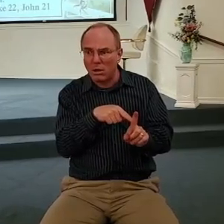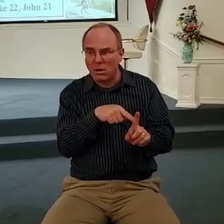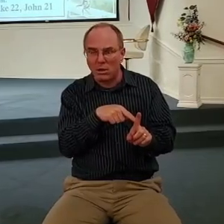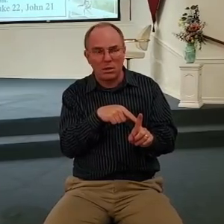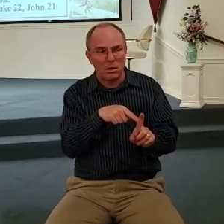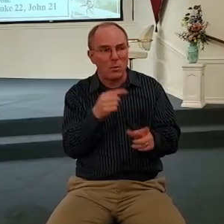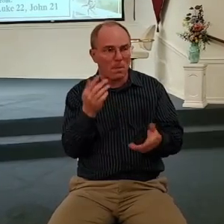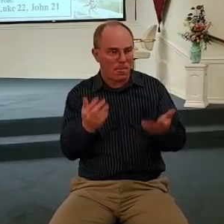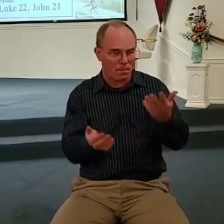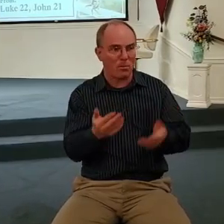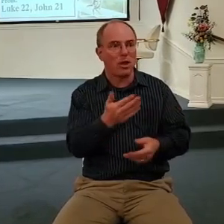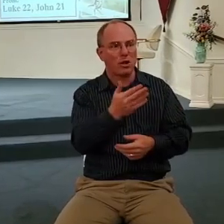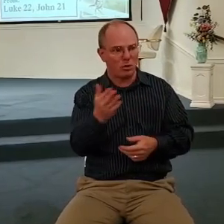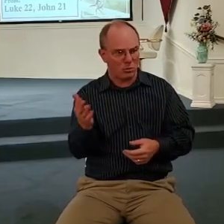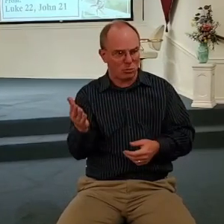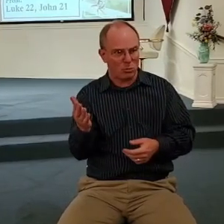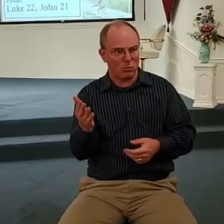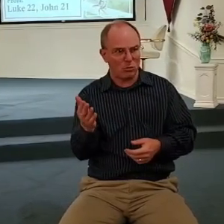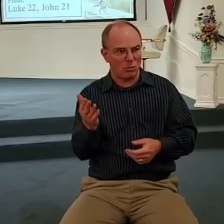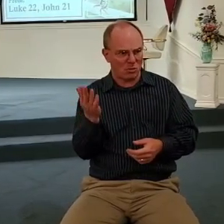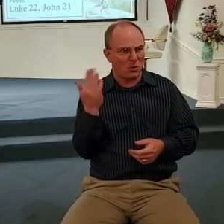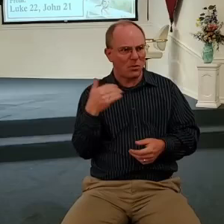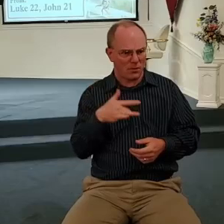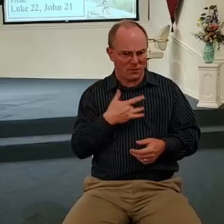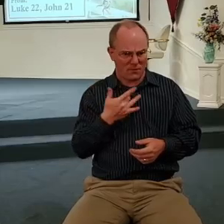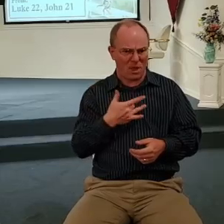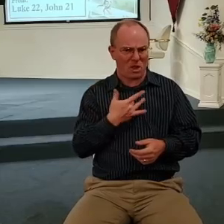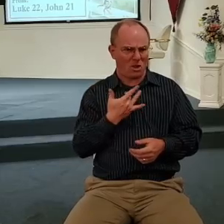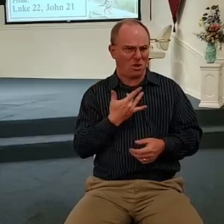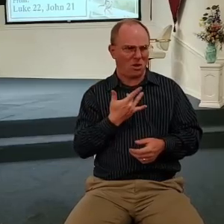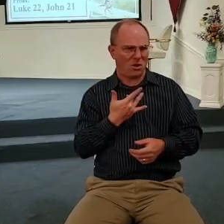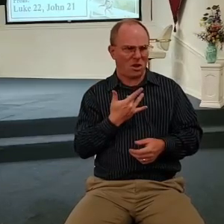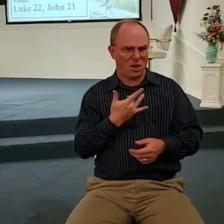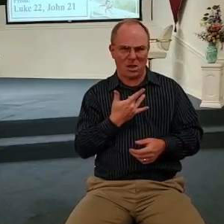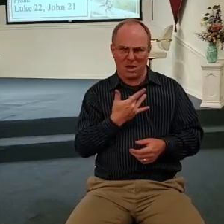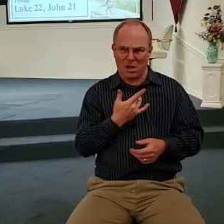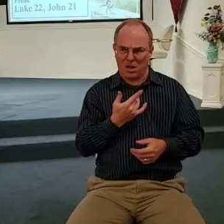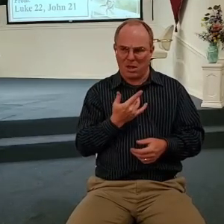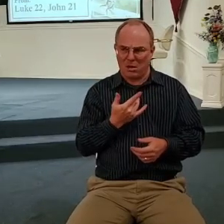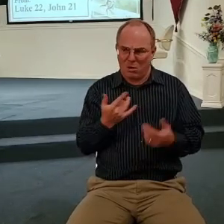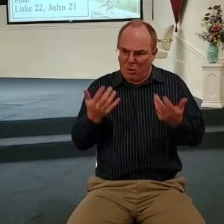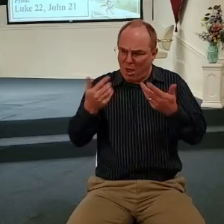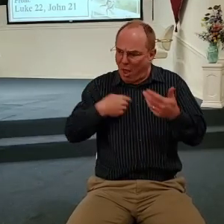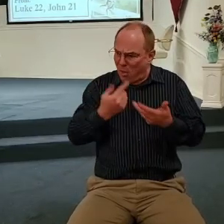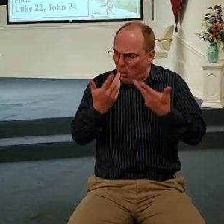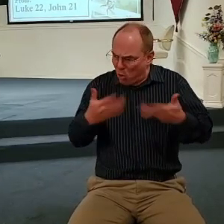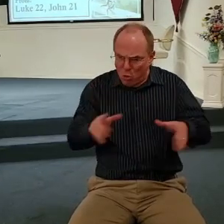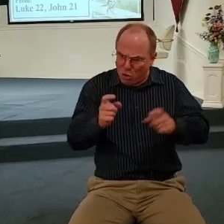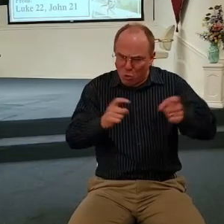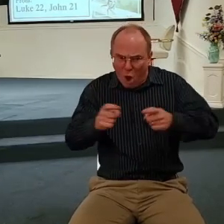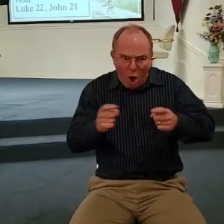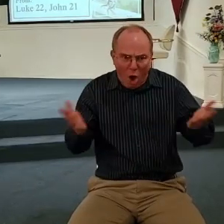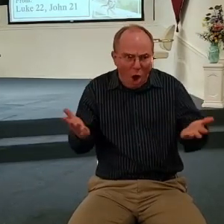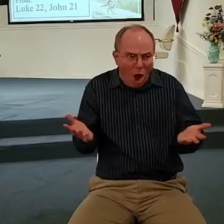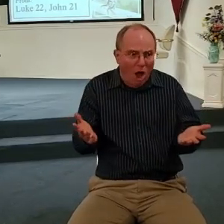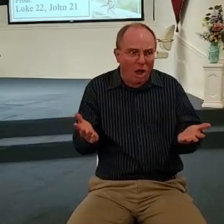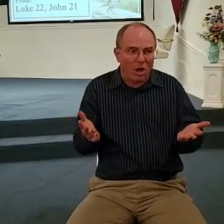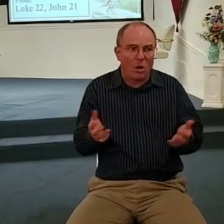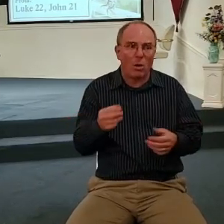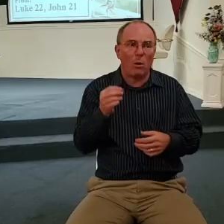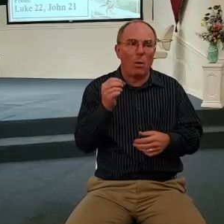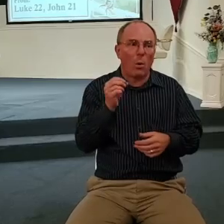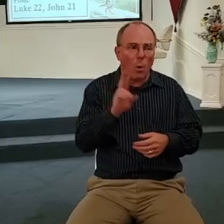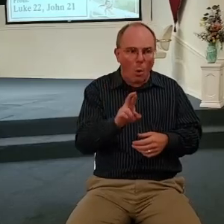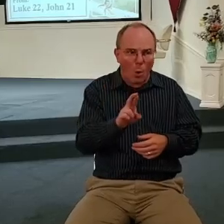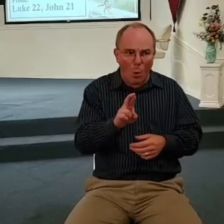Maybe you have felt that sense of losing control. Or, maybe slightly